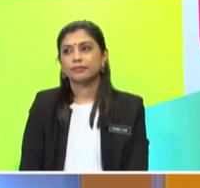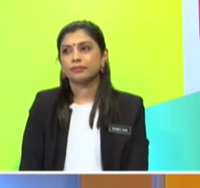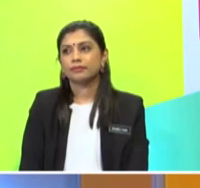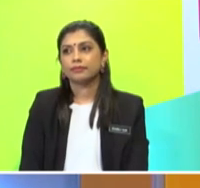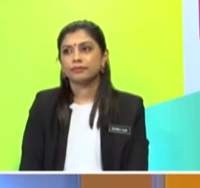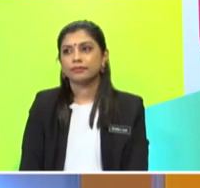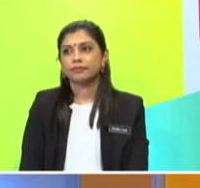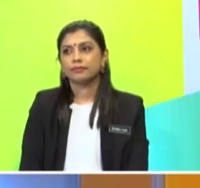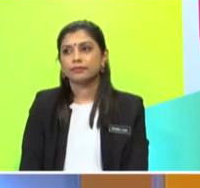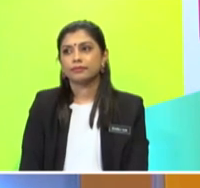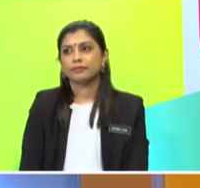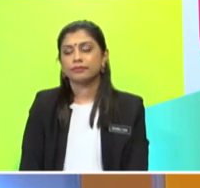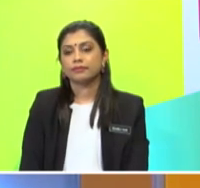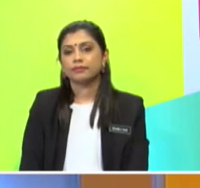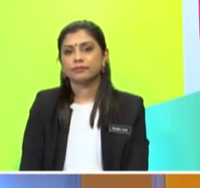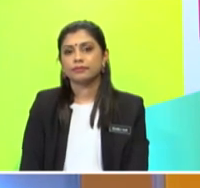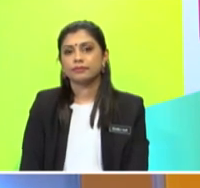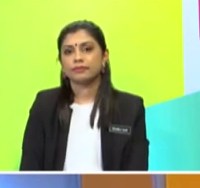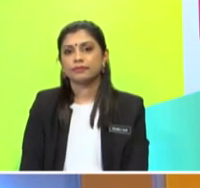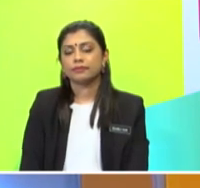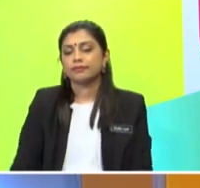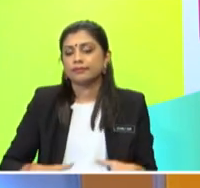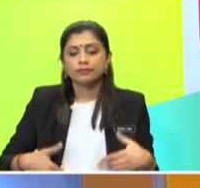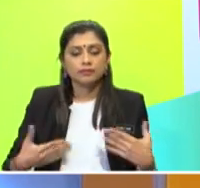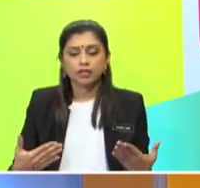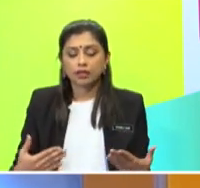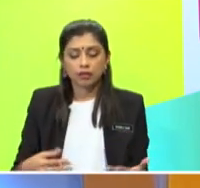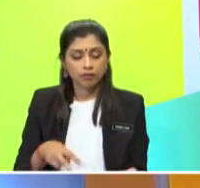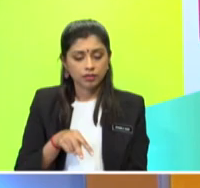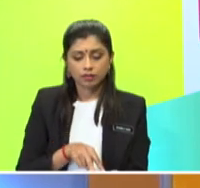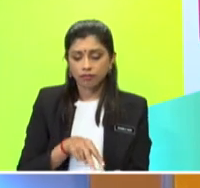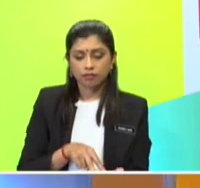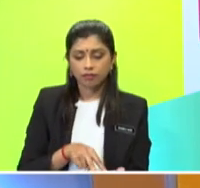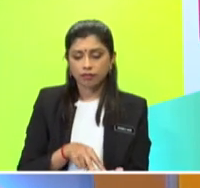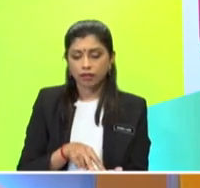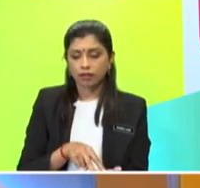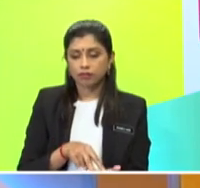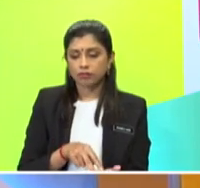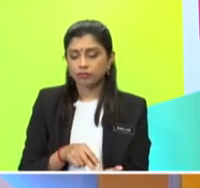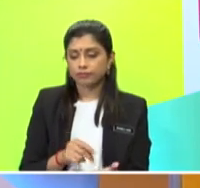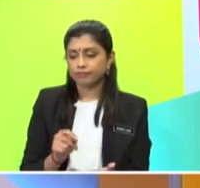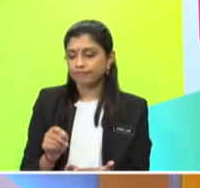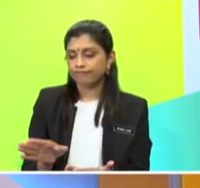How can you stand there being denial,